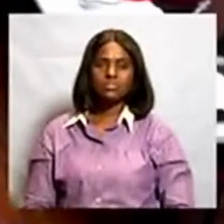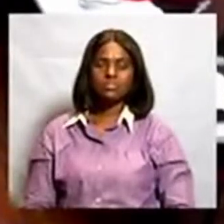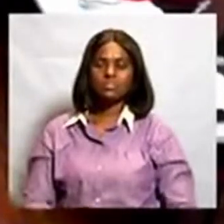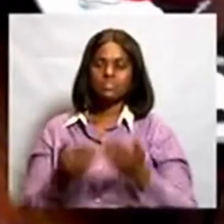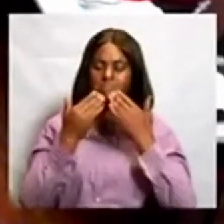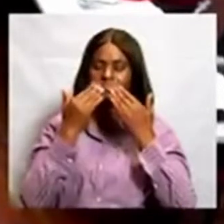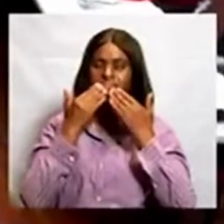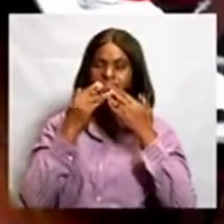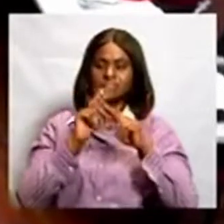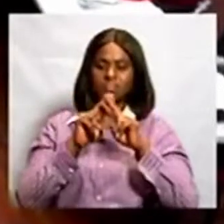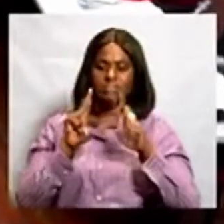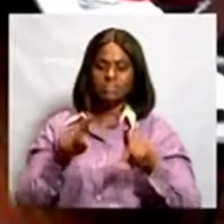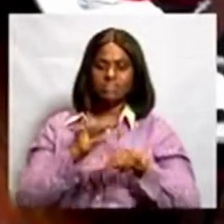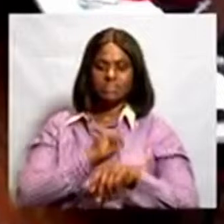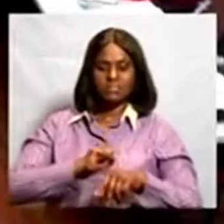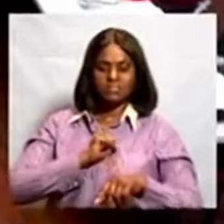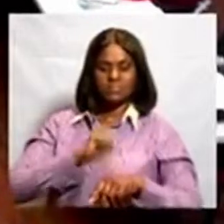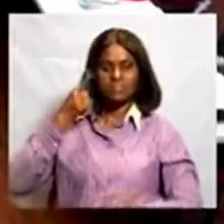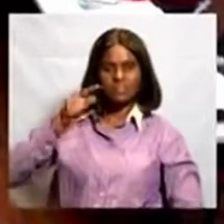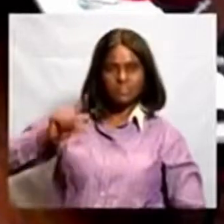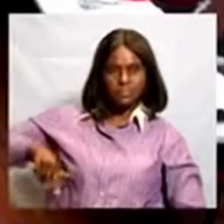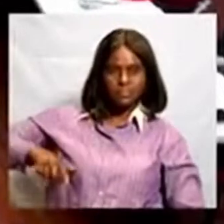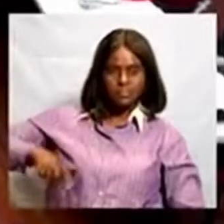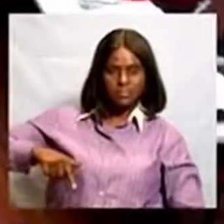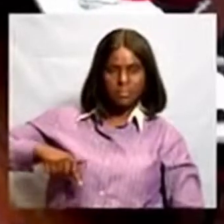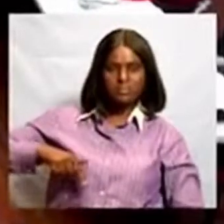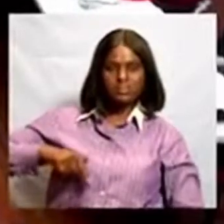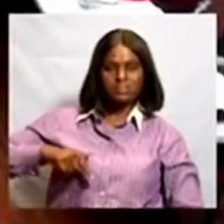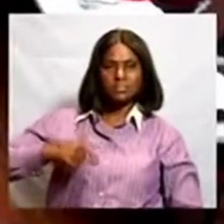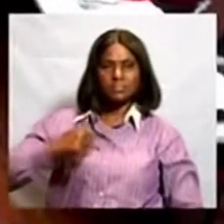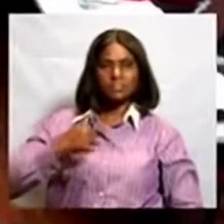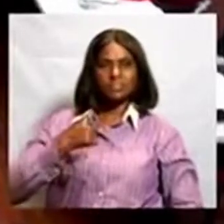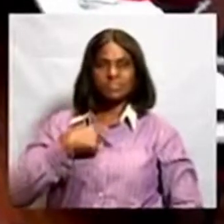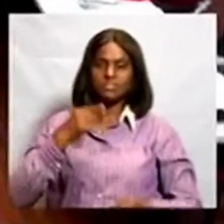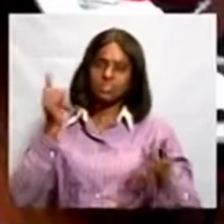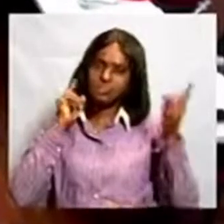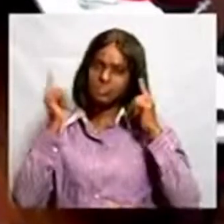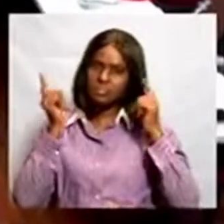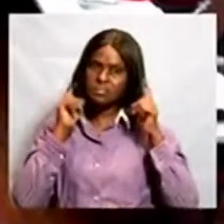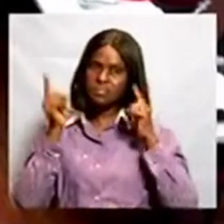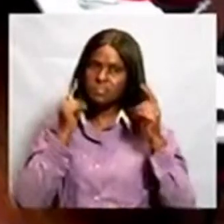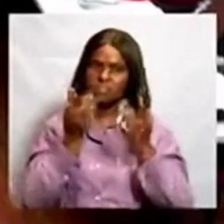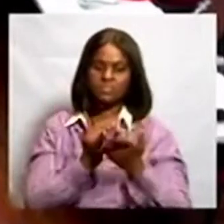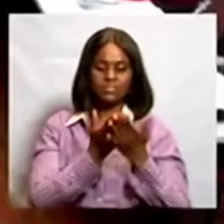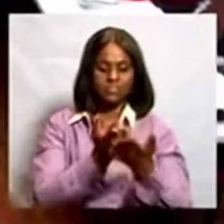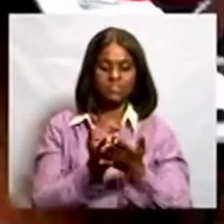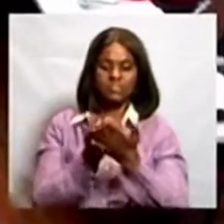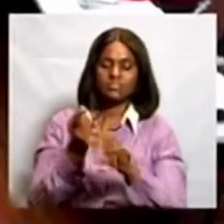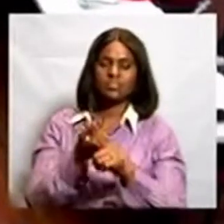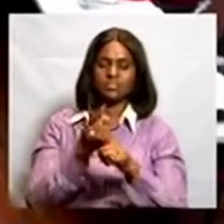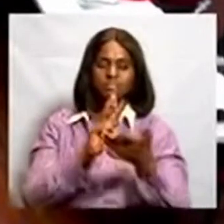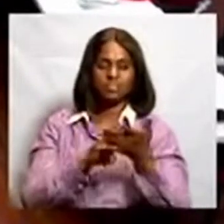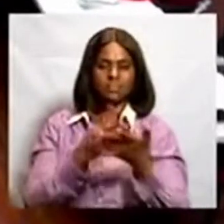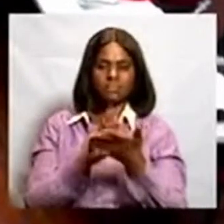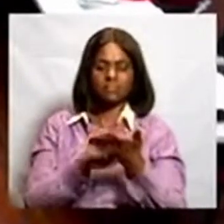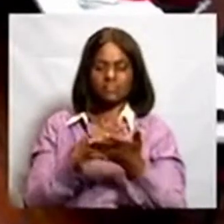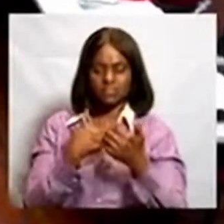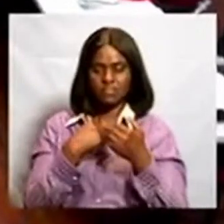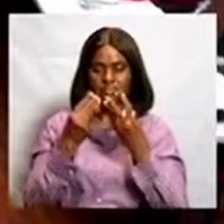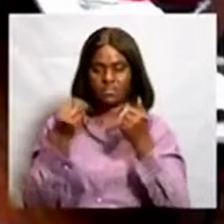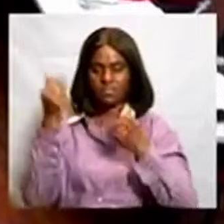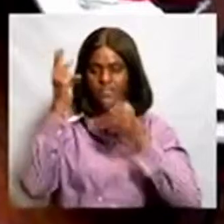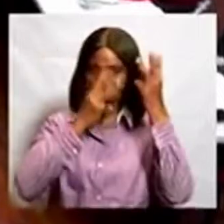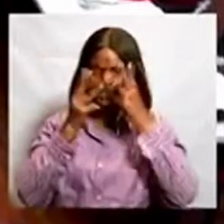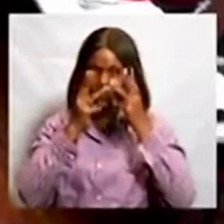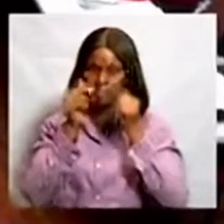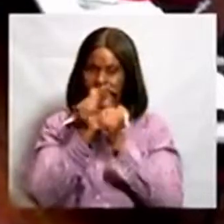you. And again, sorry for coming in late. I've read the submission from the witnesses. I just have a few concerns I think I would